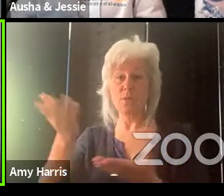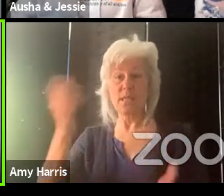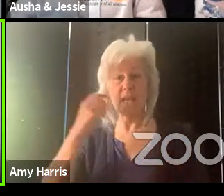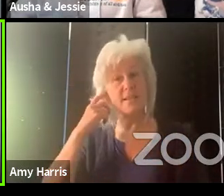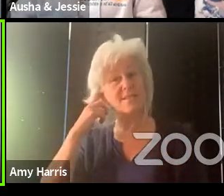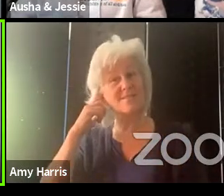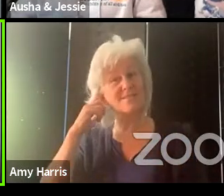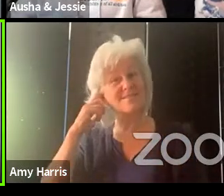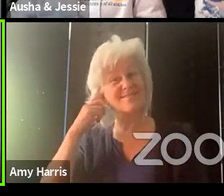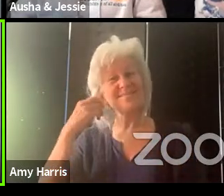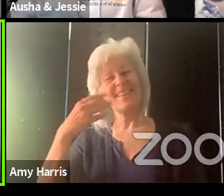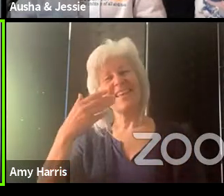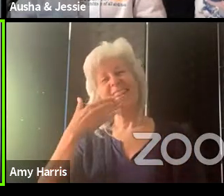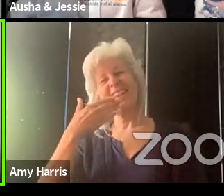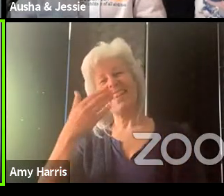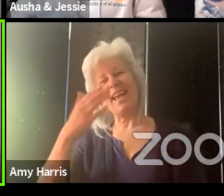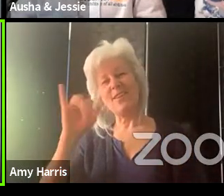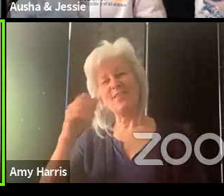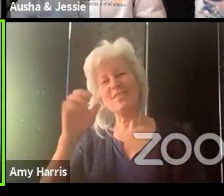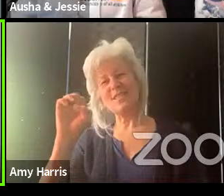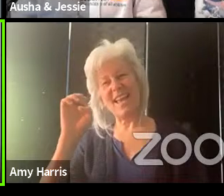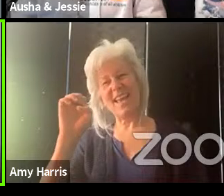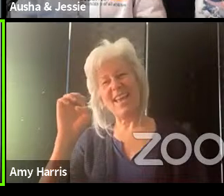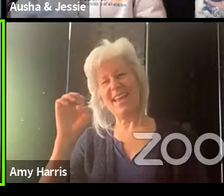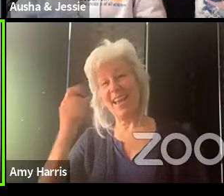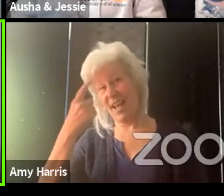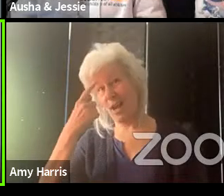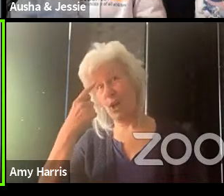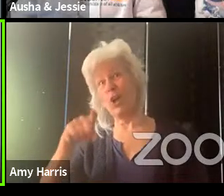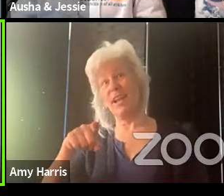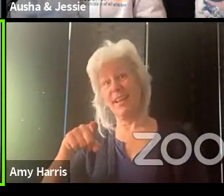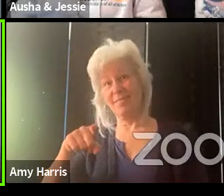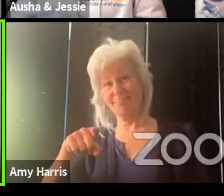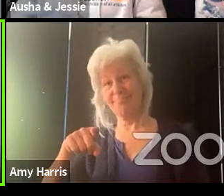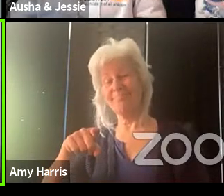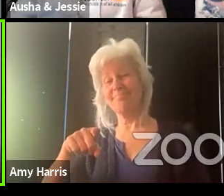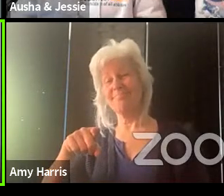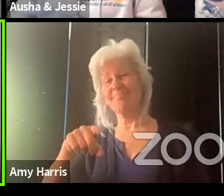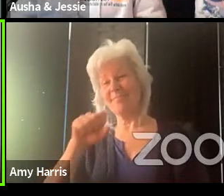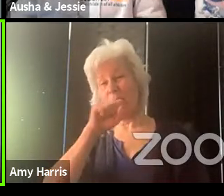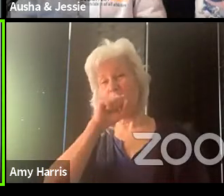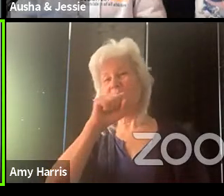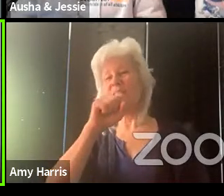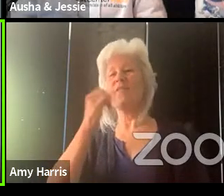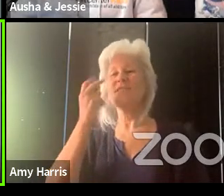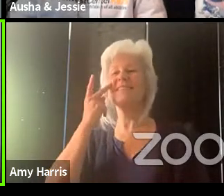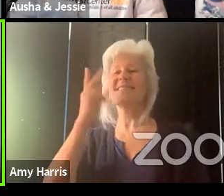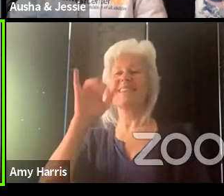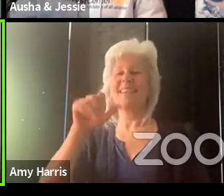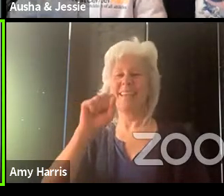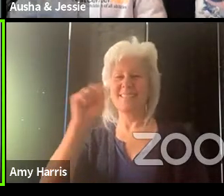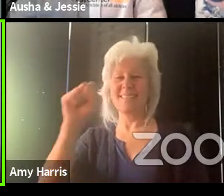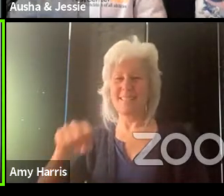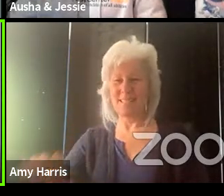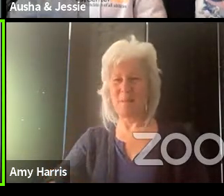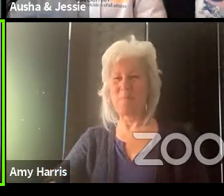Wonderful. Thank you so much, Jay. And I completely agree. I'd love to see a system like that as well.